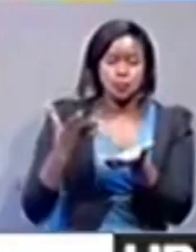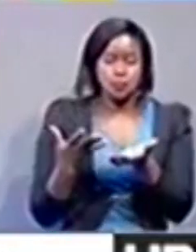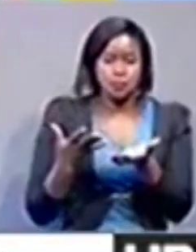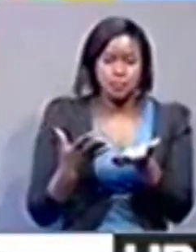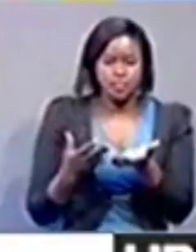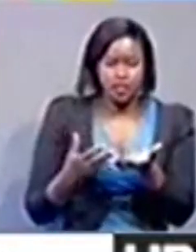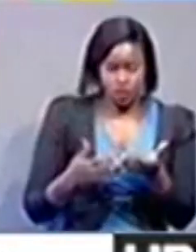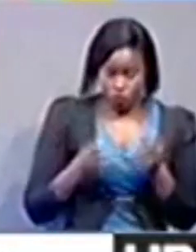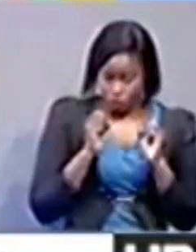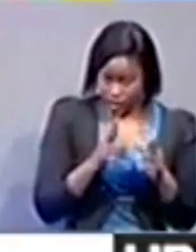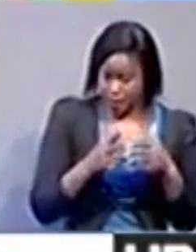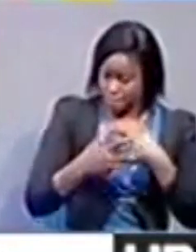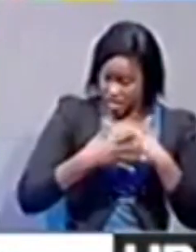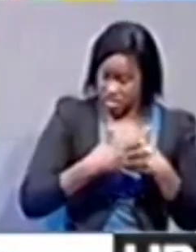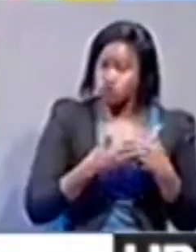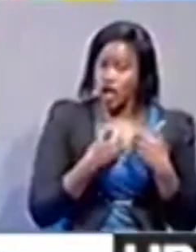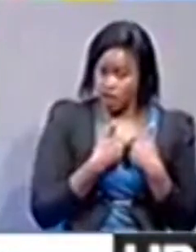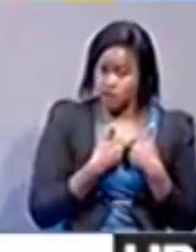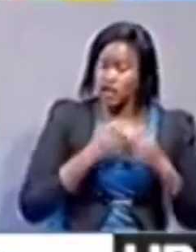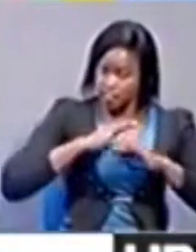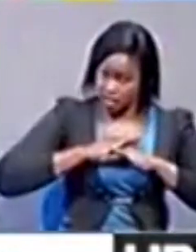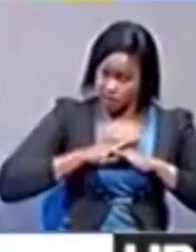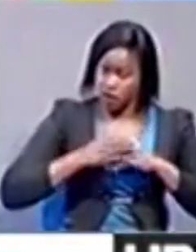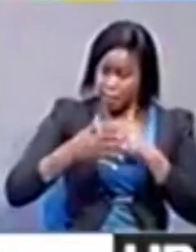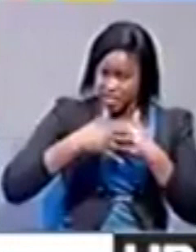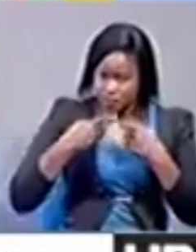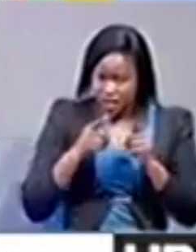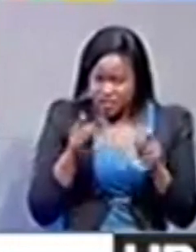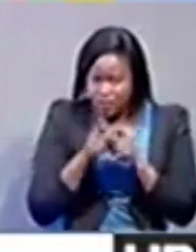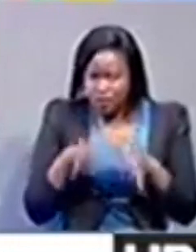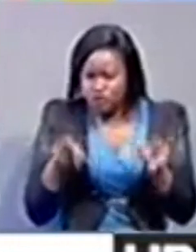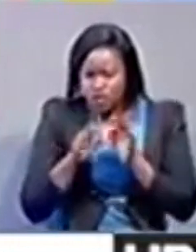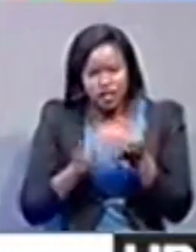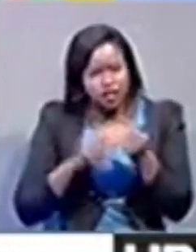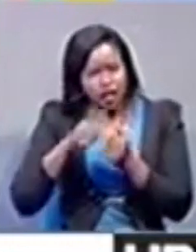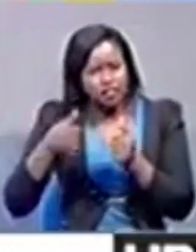The machines we have enough machines, but you need some chemicals to put them in